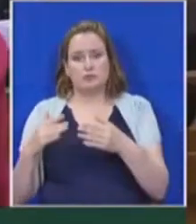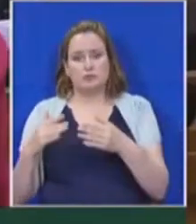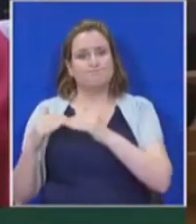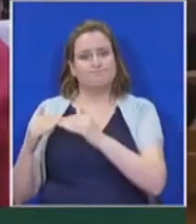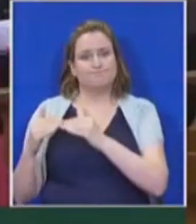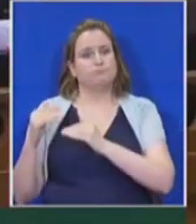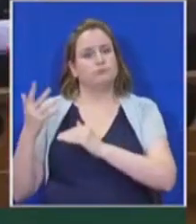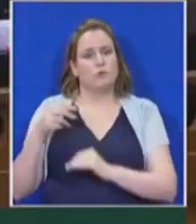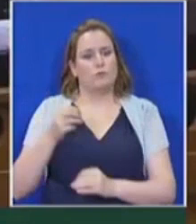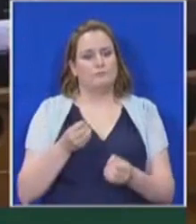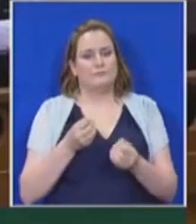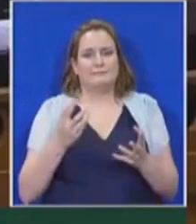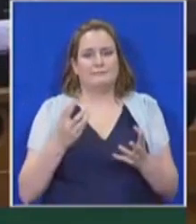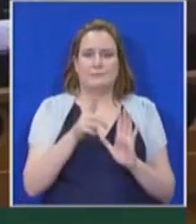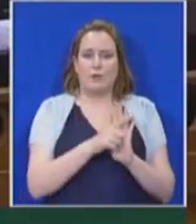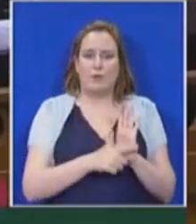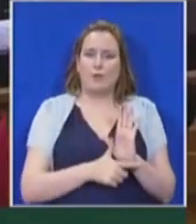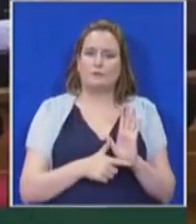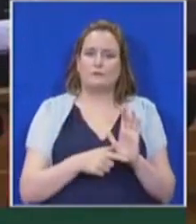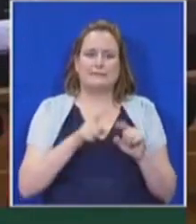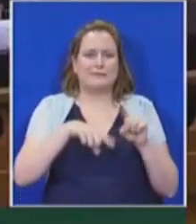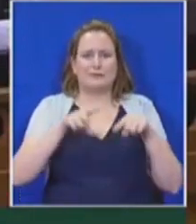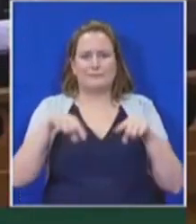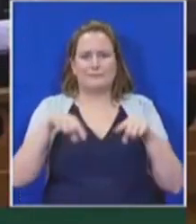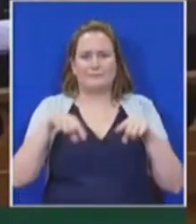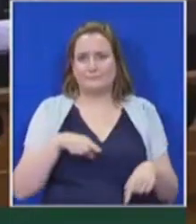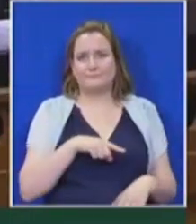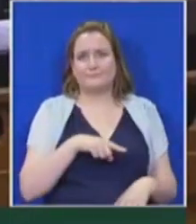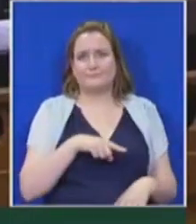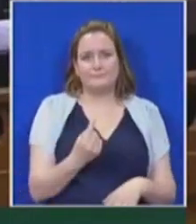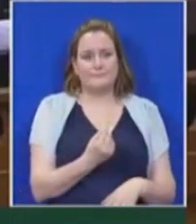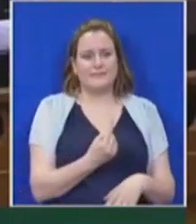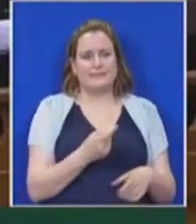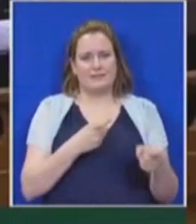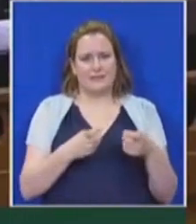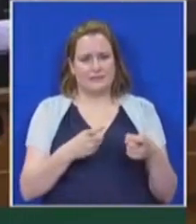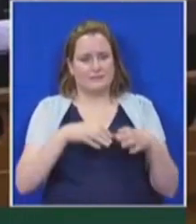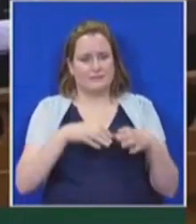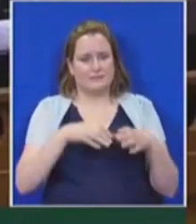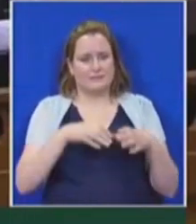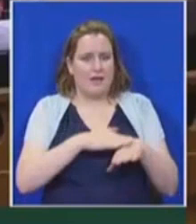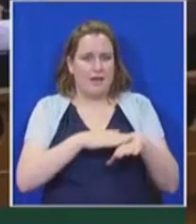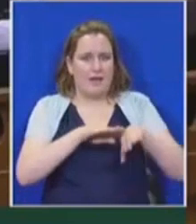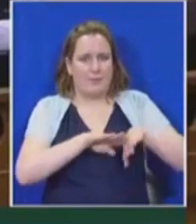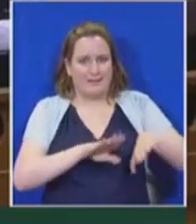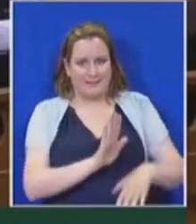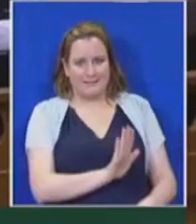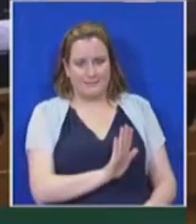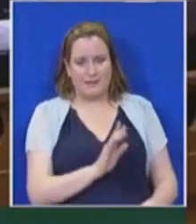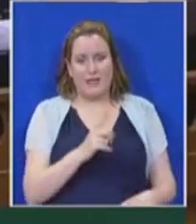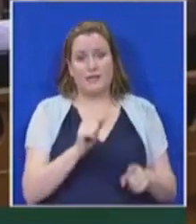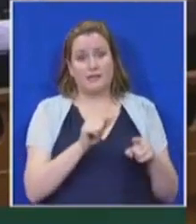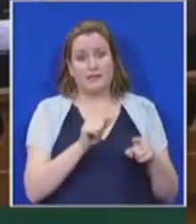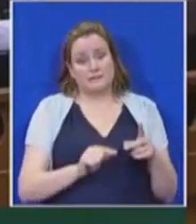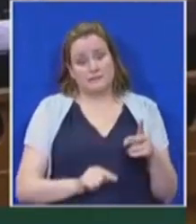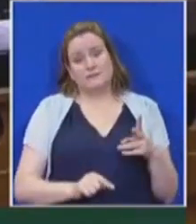that existed in various territories that were so-called self-governing under apartheid. And it repealed certain